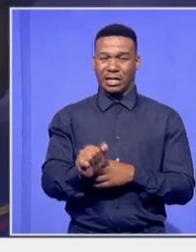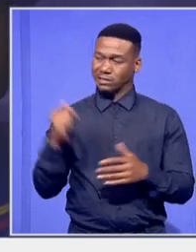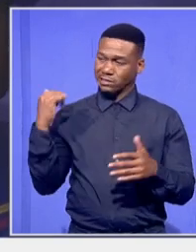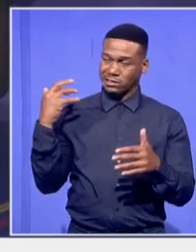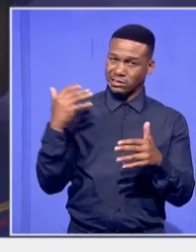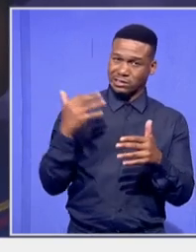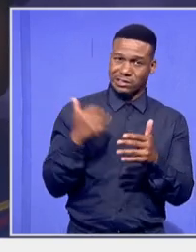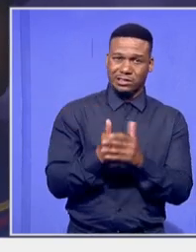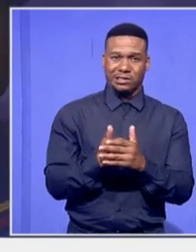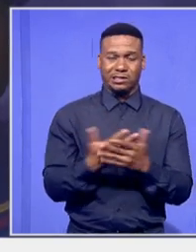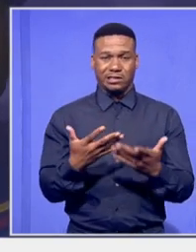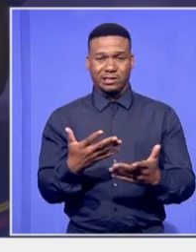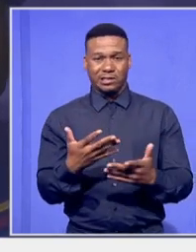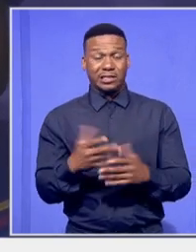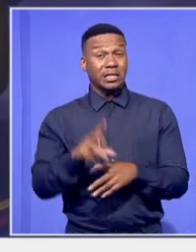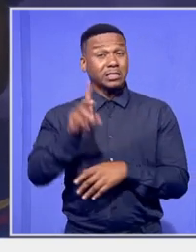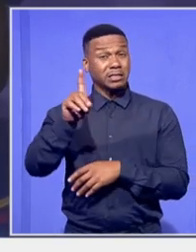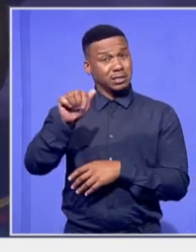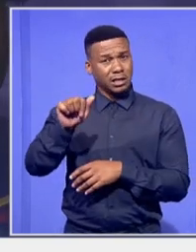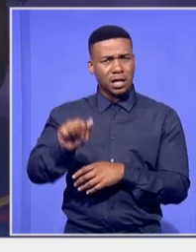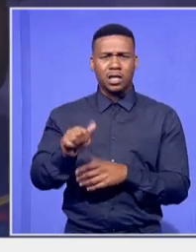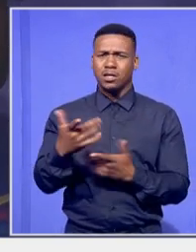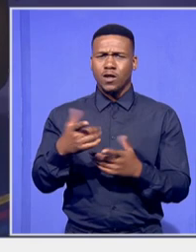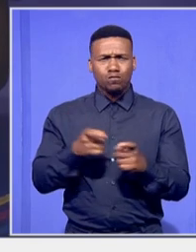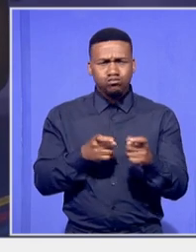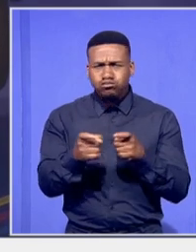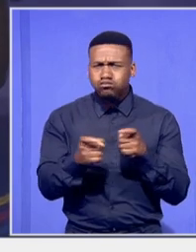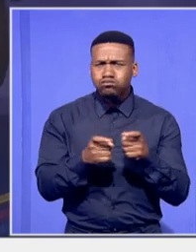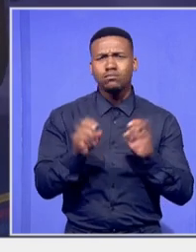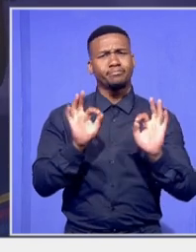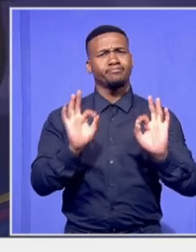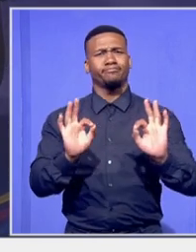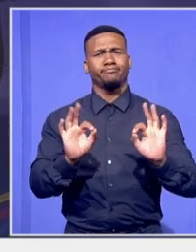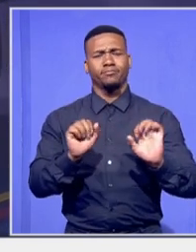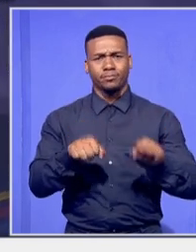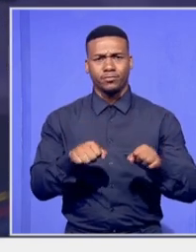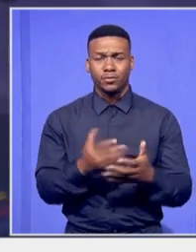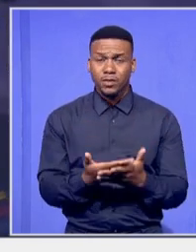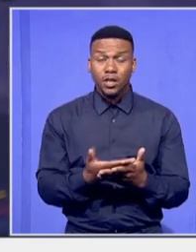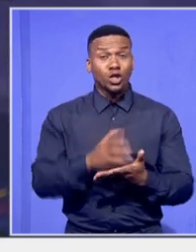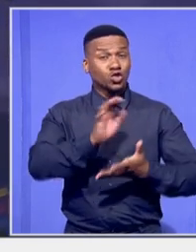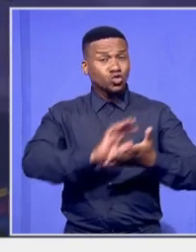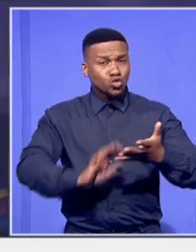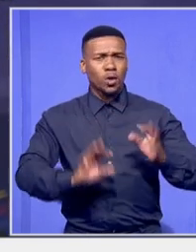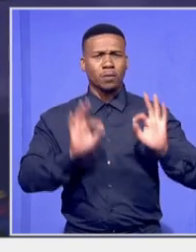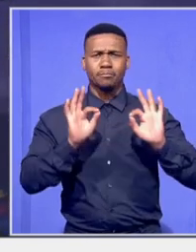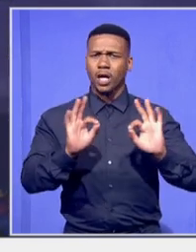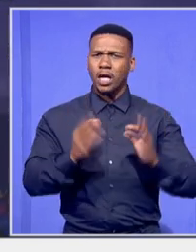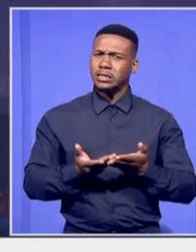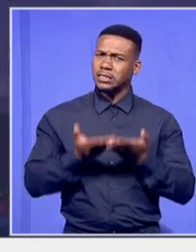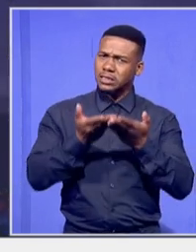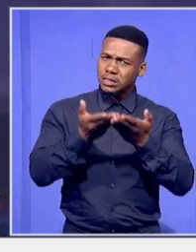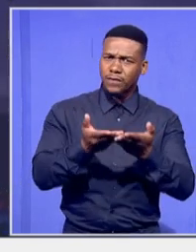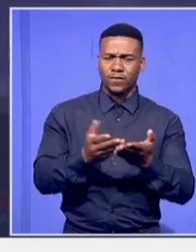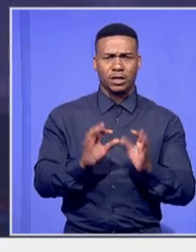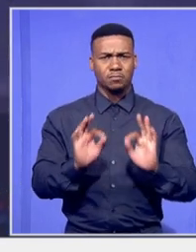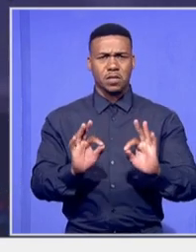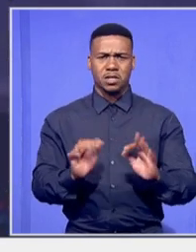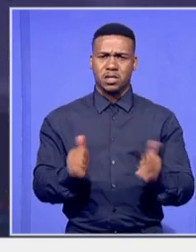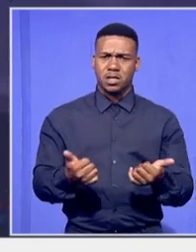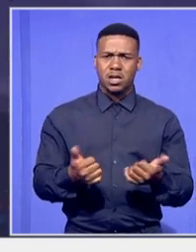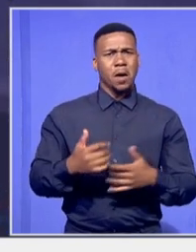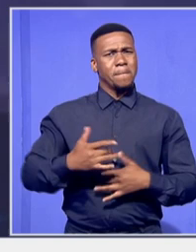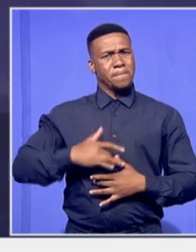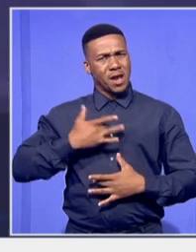has got down to business and governed well. It has been a story of delivery to the people for upliftment, benefit